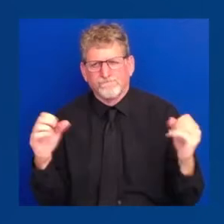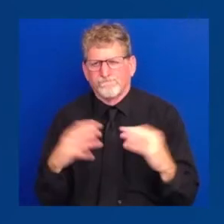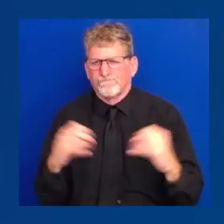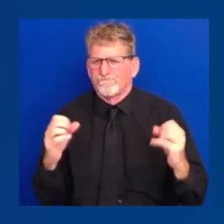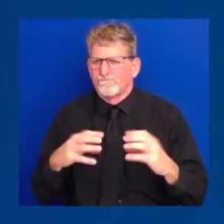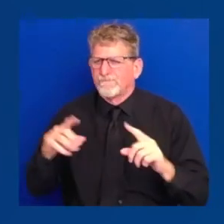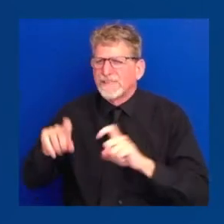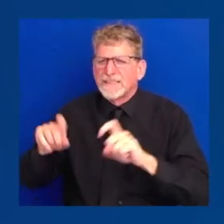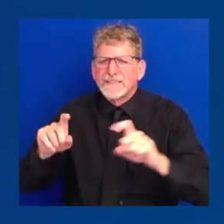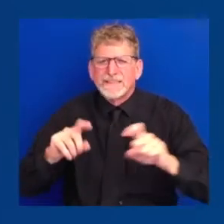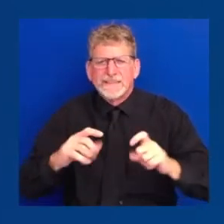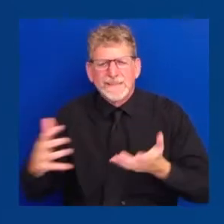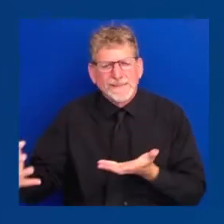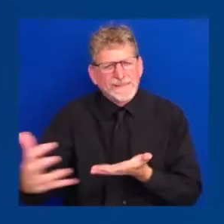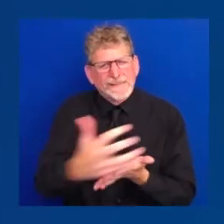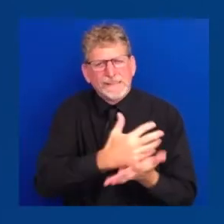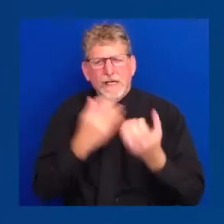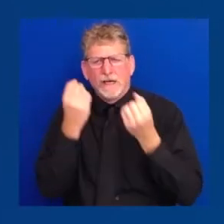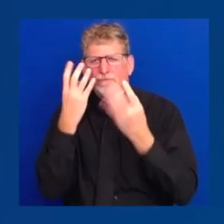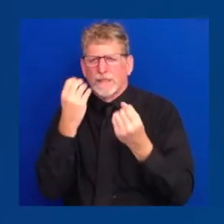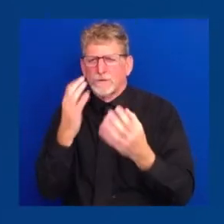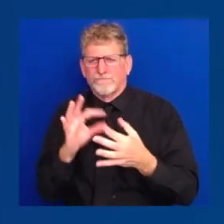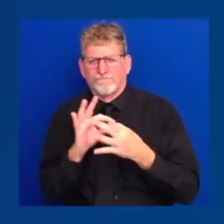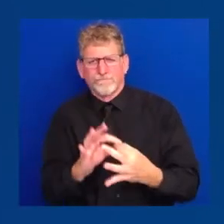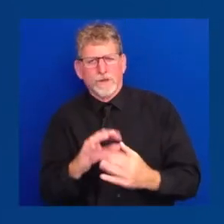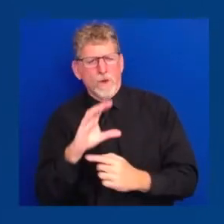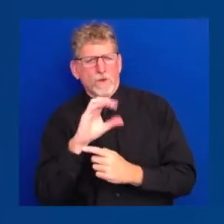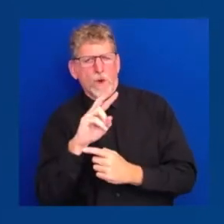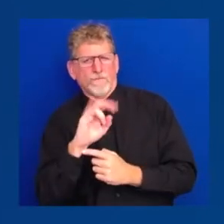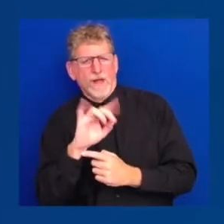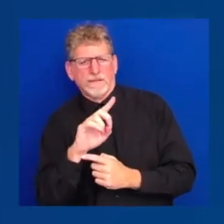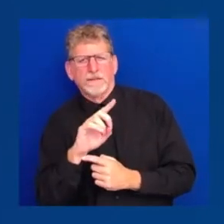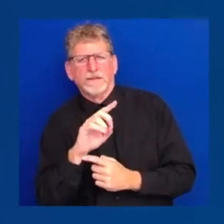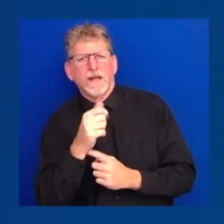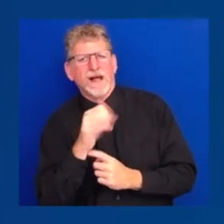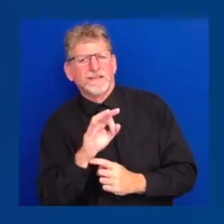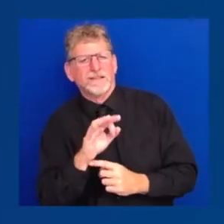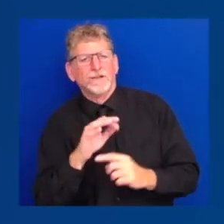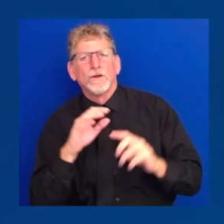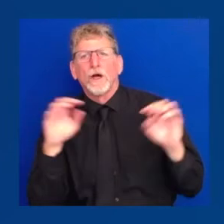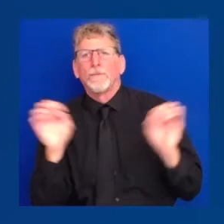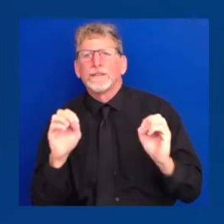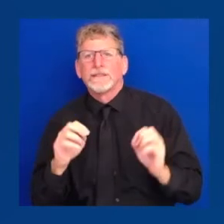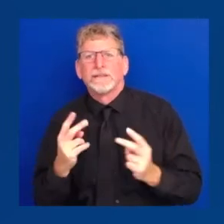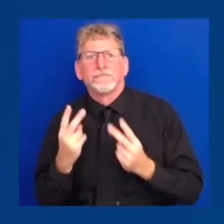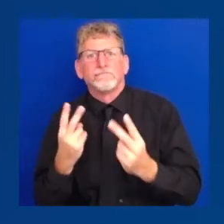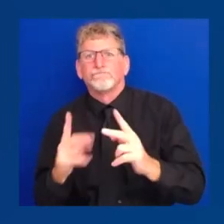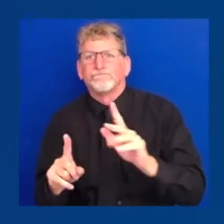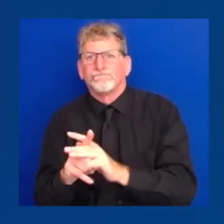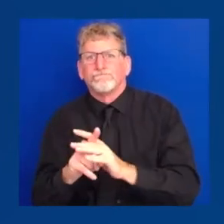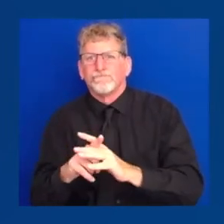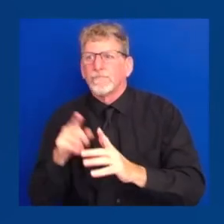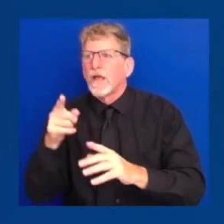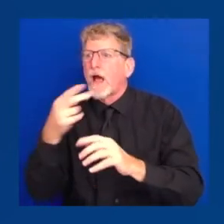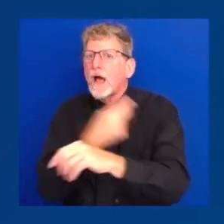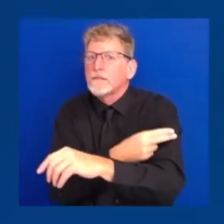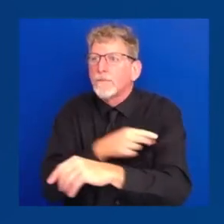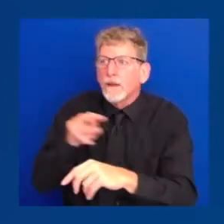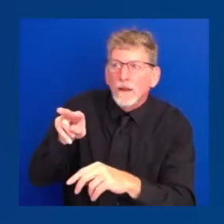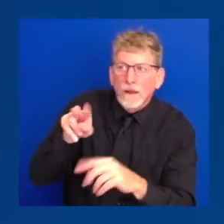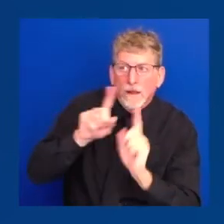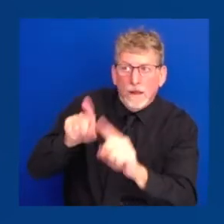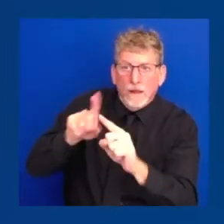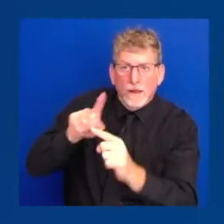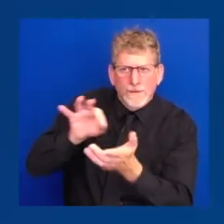COVID-19 emergency visits from over 70% of emergency departments across the country to anticipate where cases are